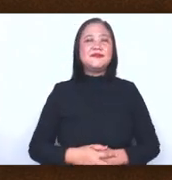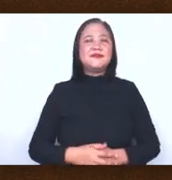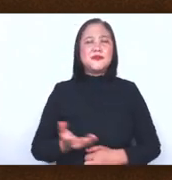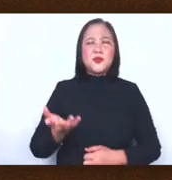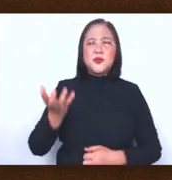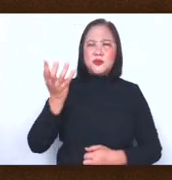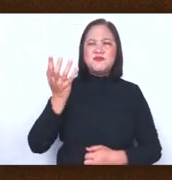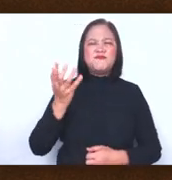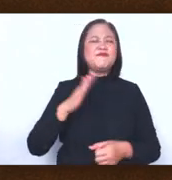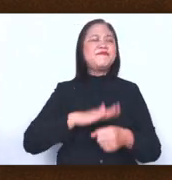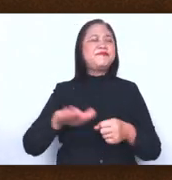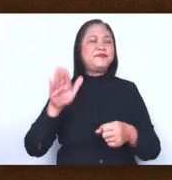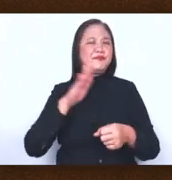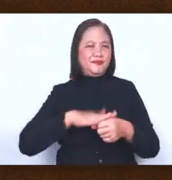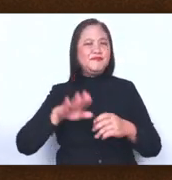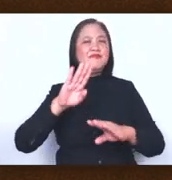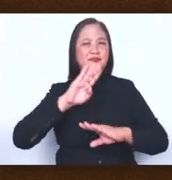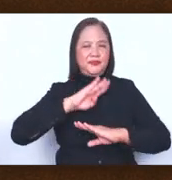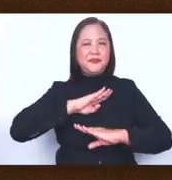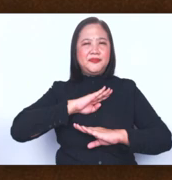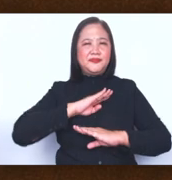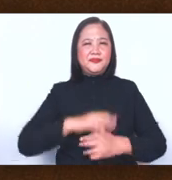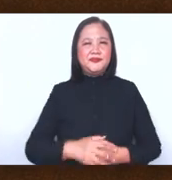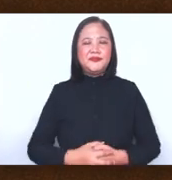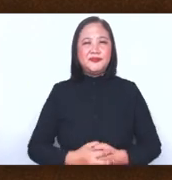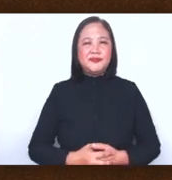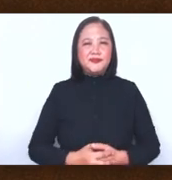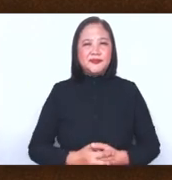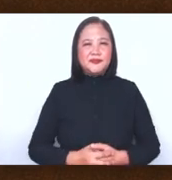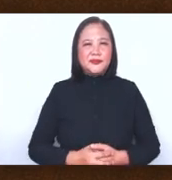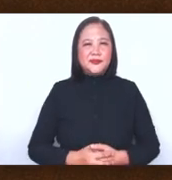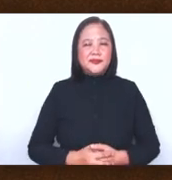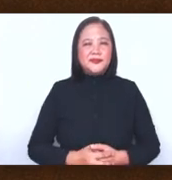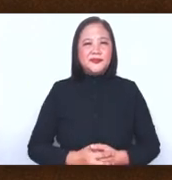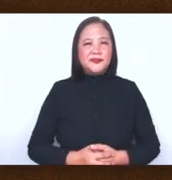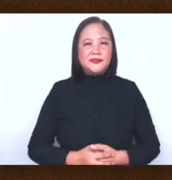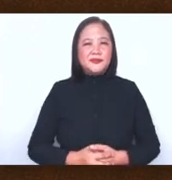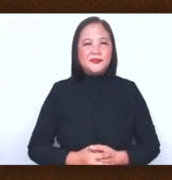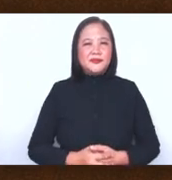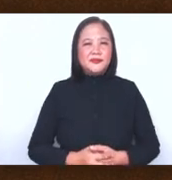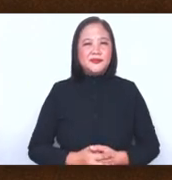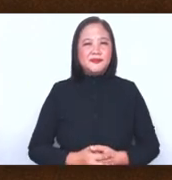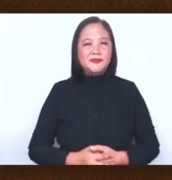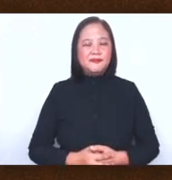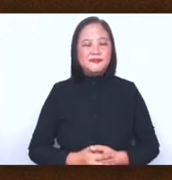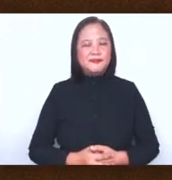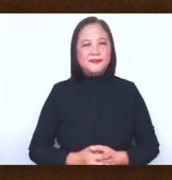Sapat na ito.